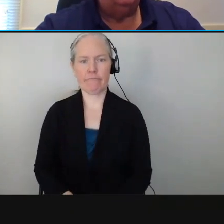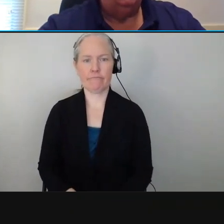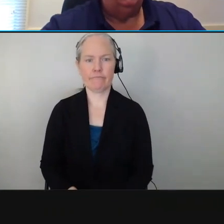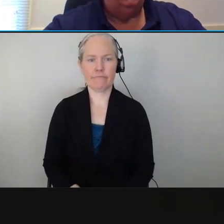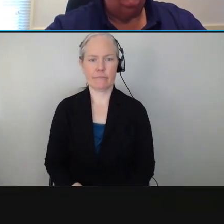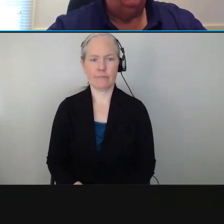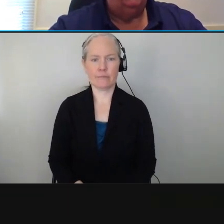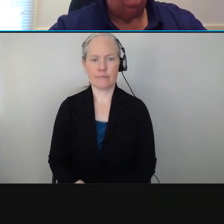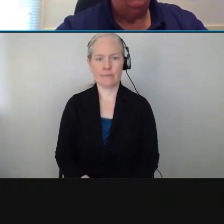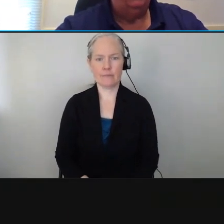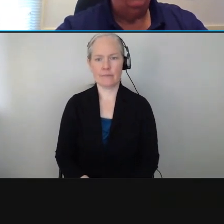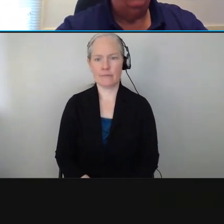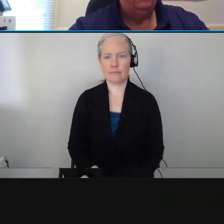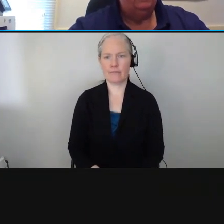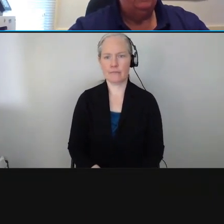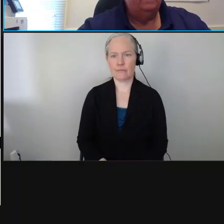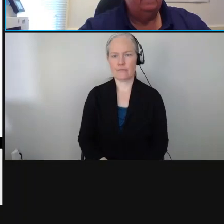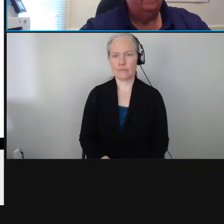Let's see if,